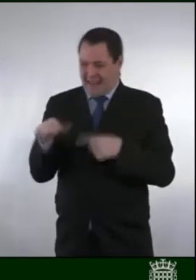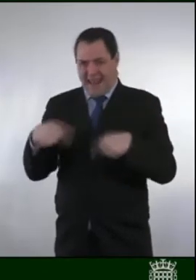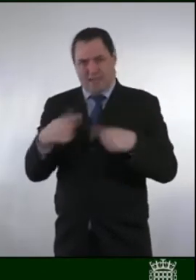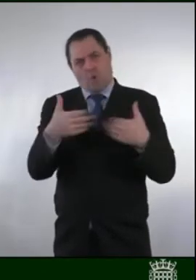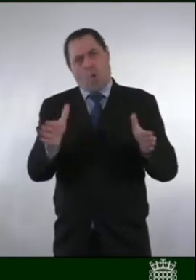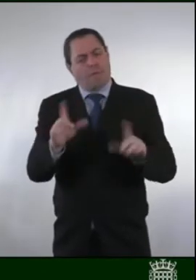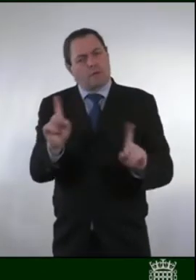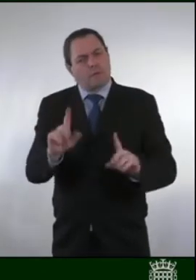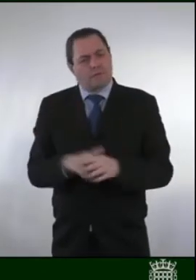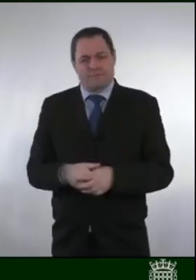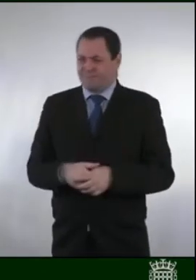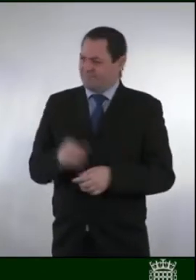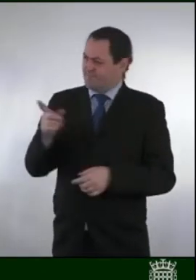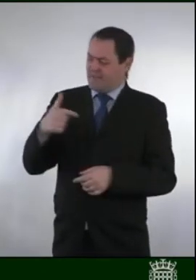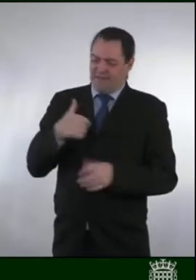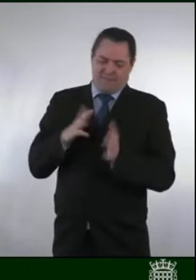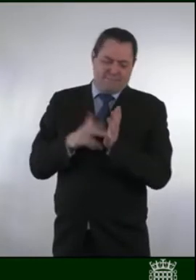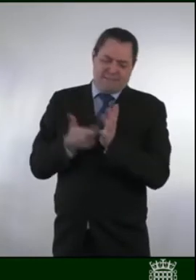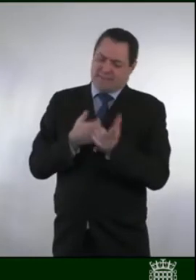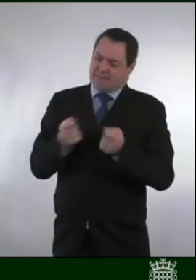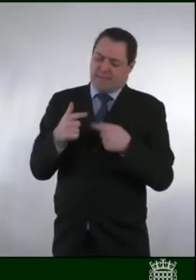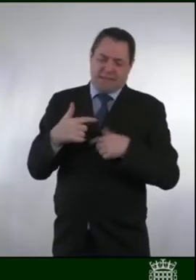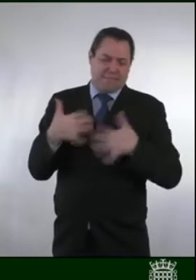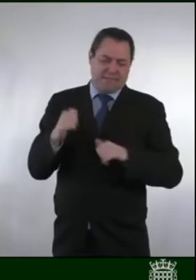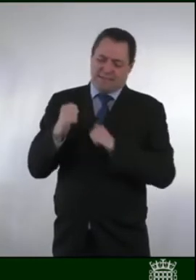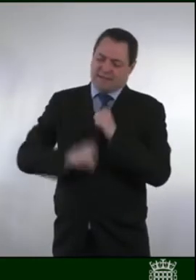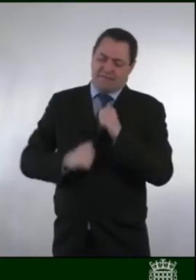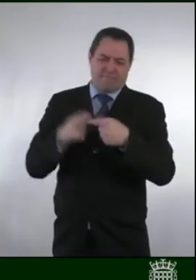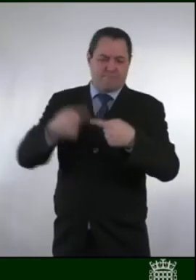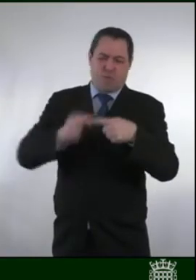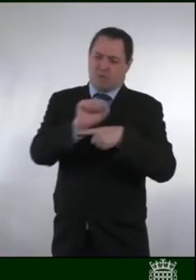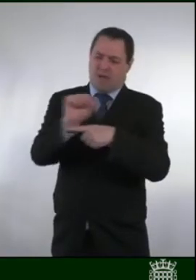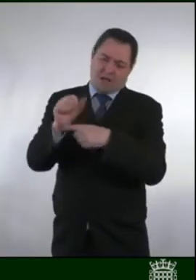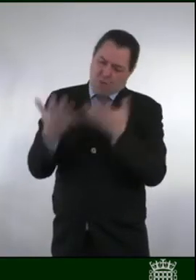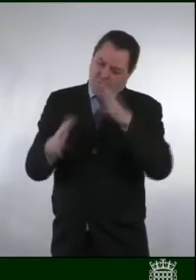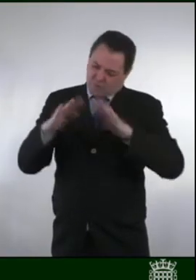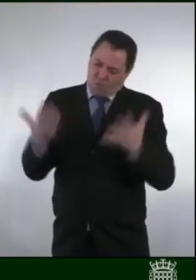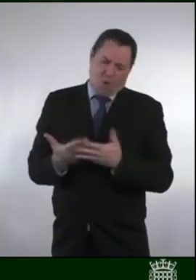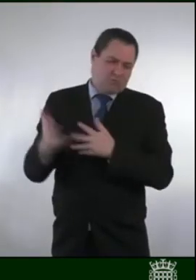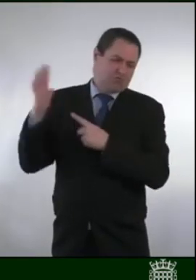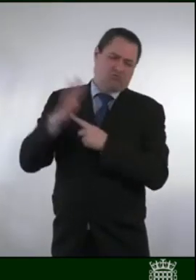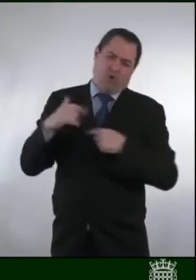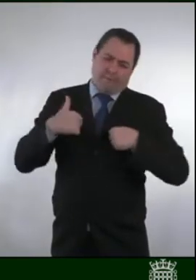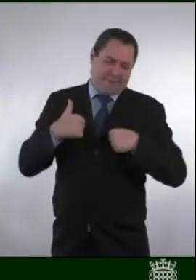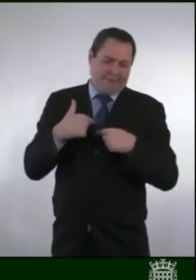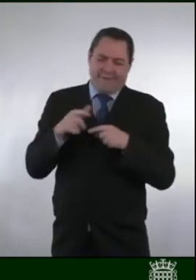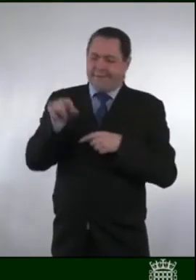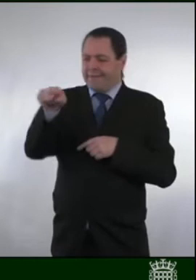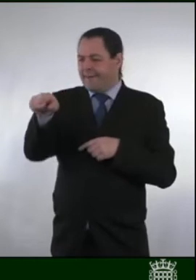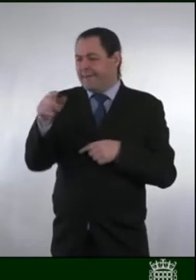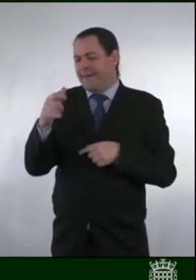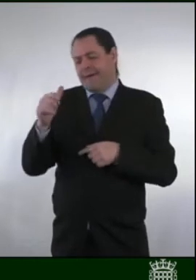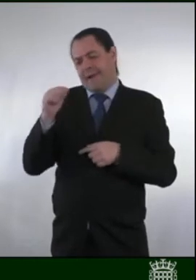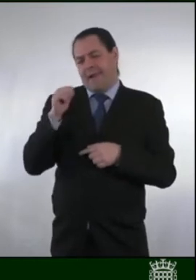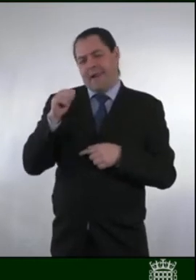Mr. Speaker, we've instituted one of the toughest border regimes in the world, and it was only last March that he, along with many others in his